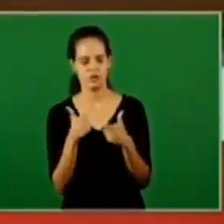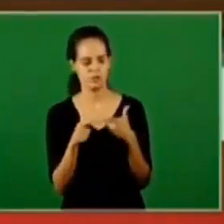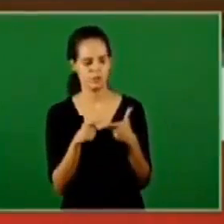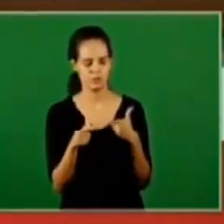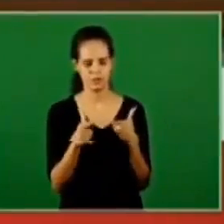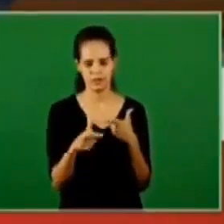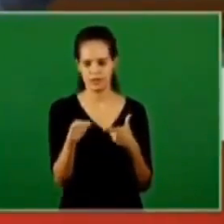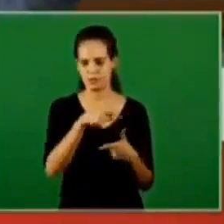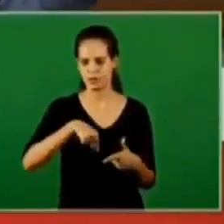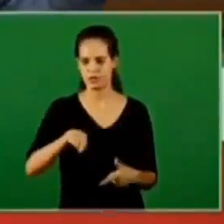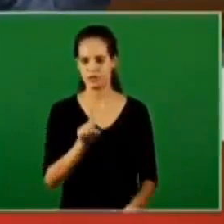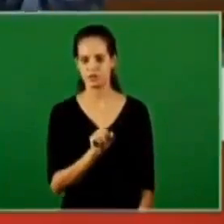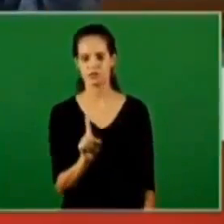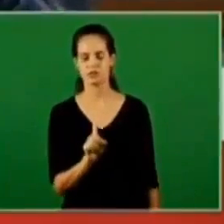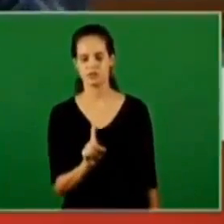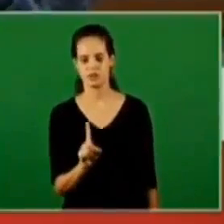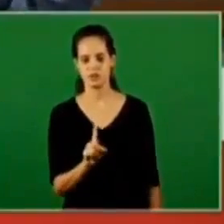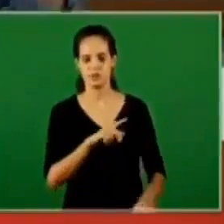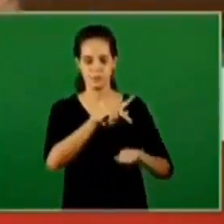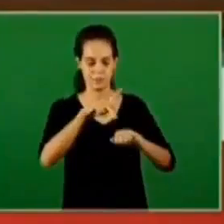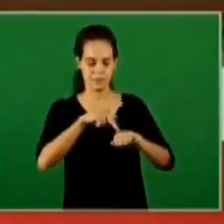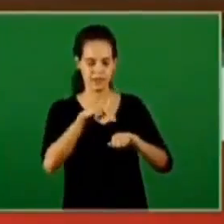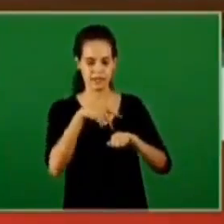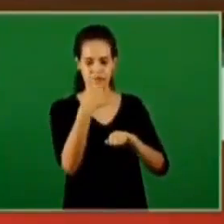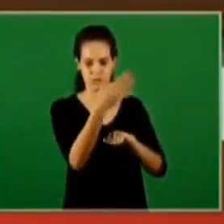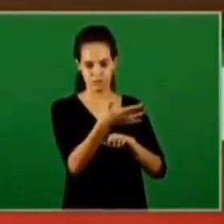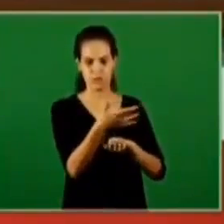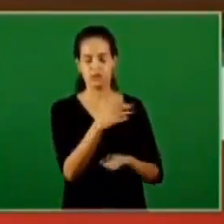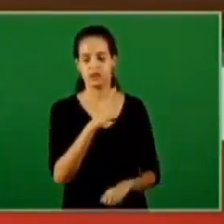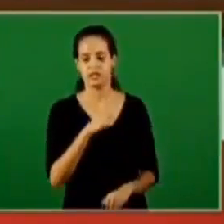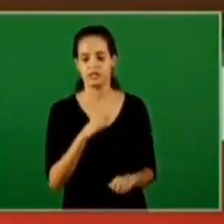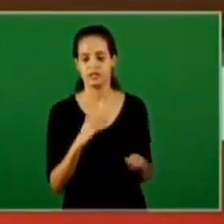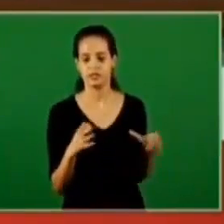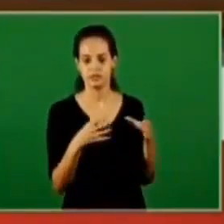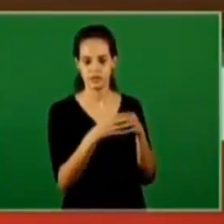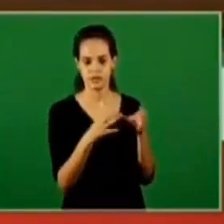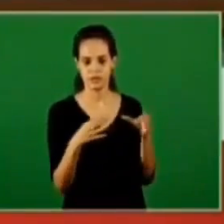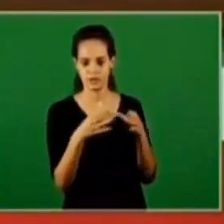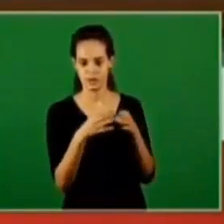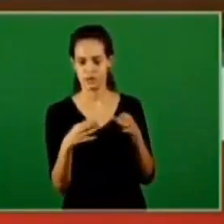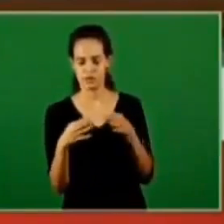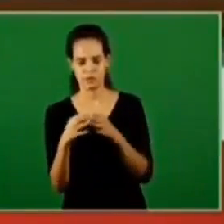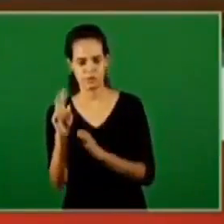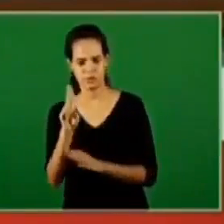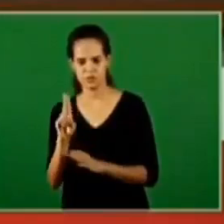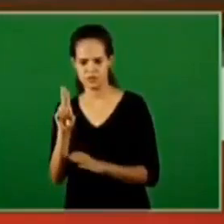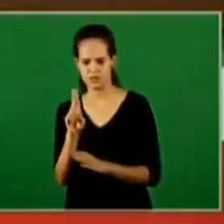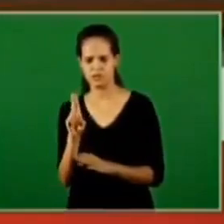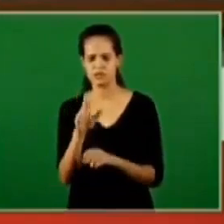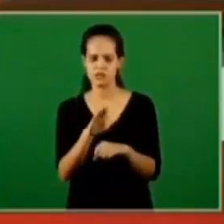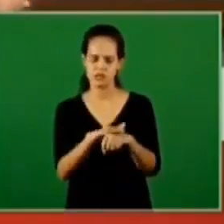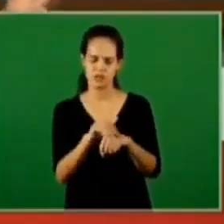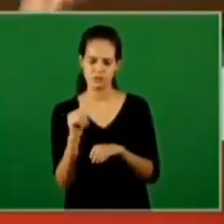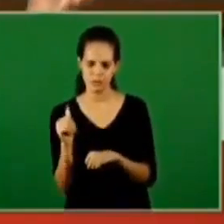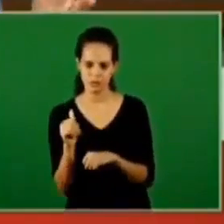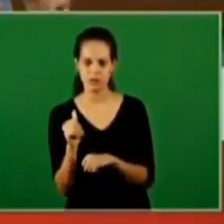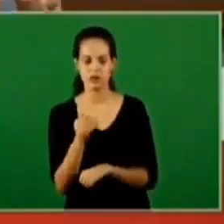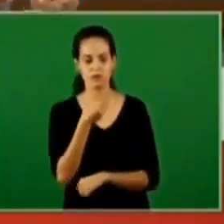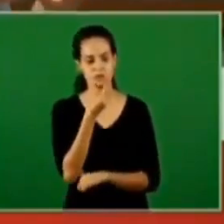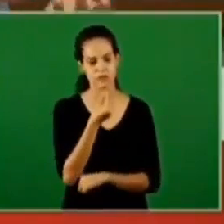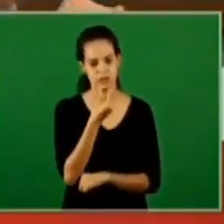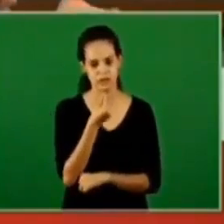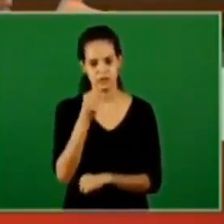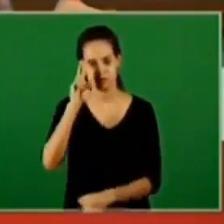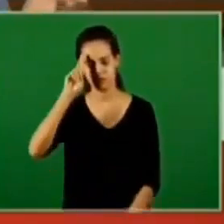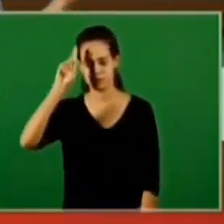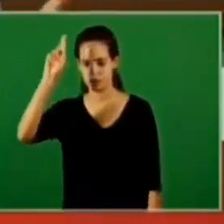that. Nothing wrong with that. Outside of the Brazil, there was a group that did that. We called them and said, look, the